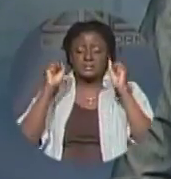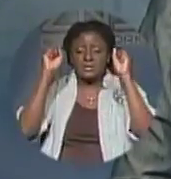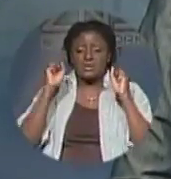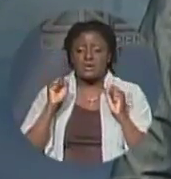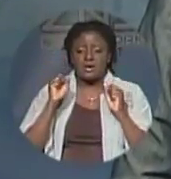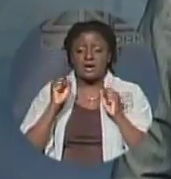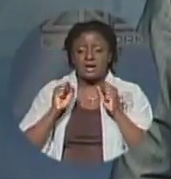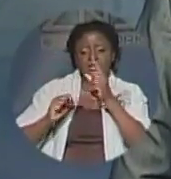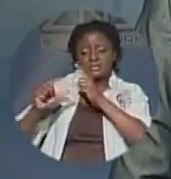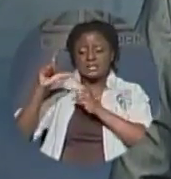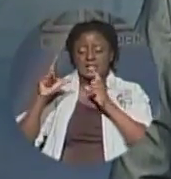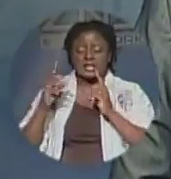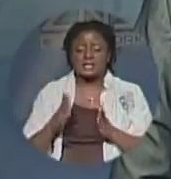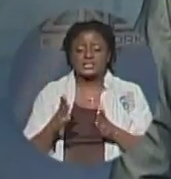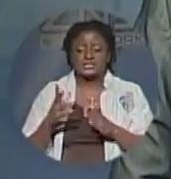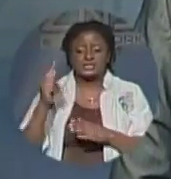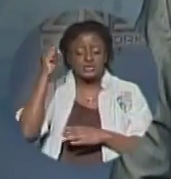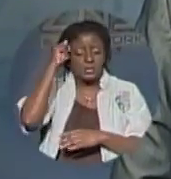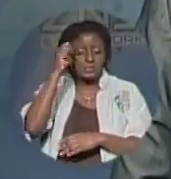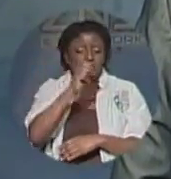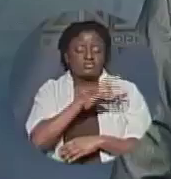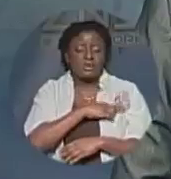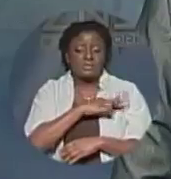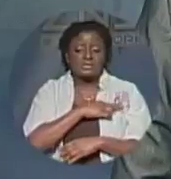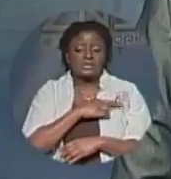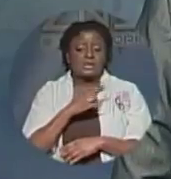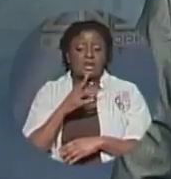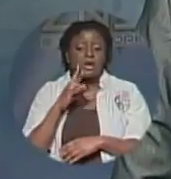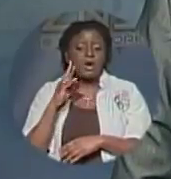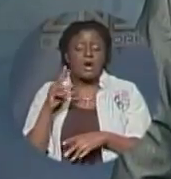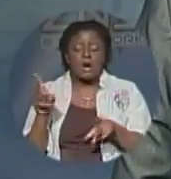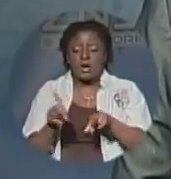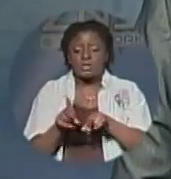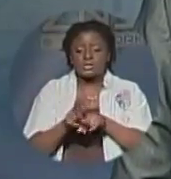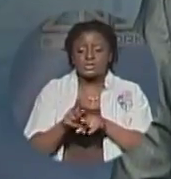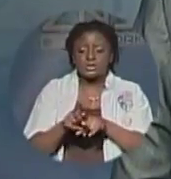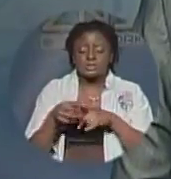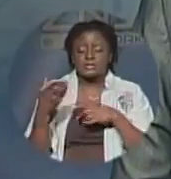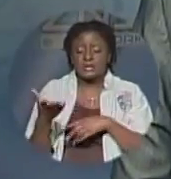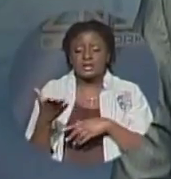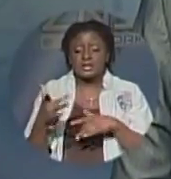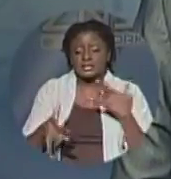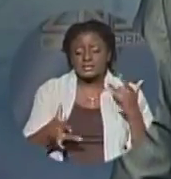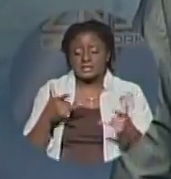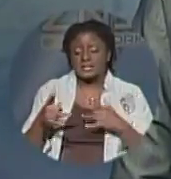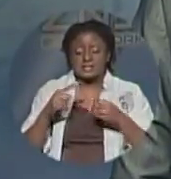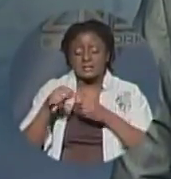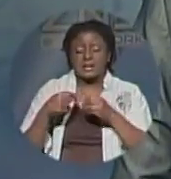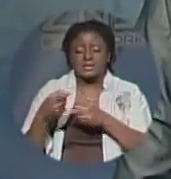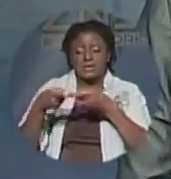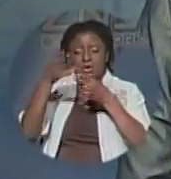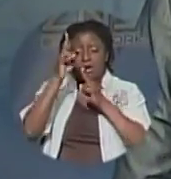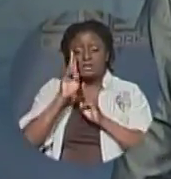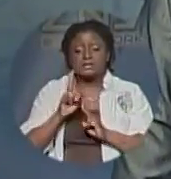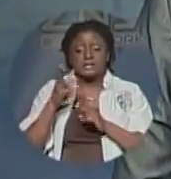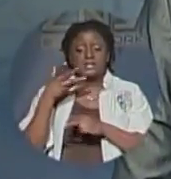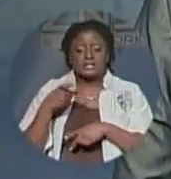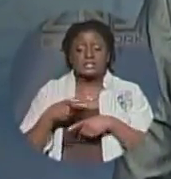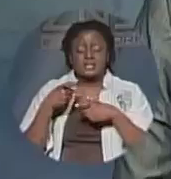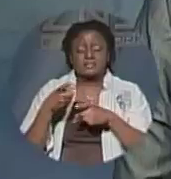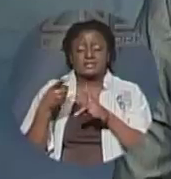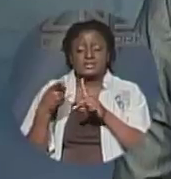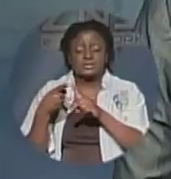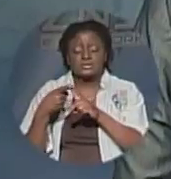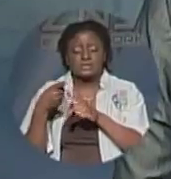Thomas Robinson were also in attendance, excited about the honor being given to their relative. They say it was emotional